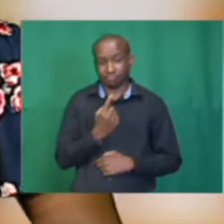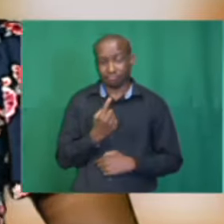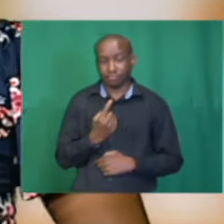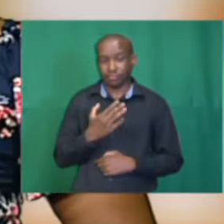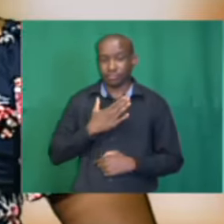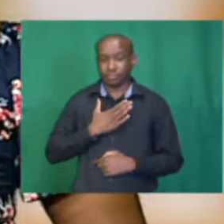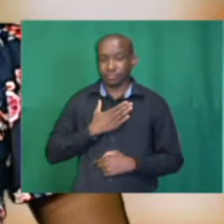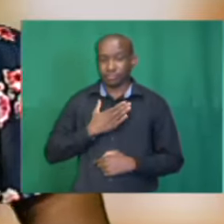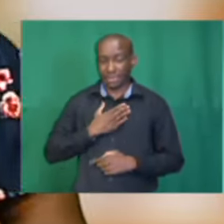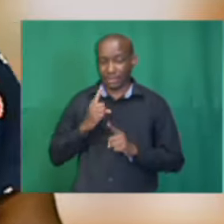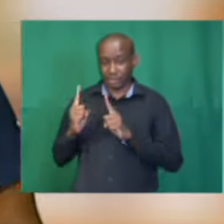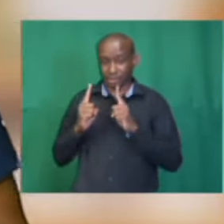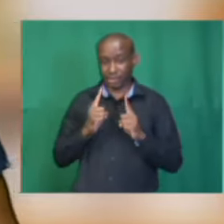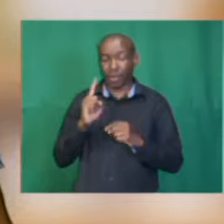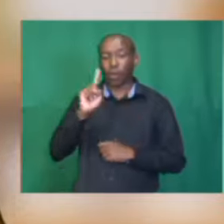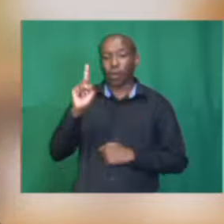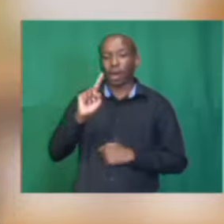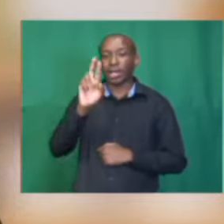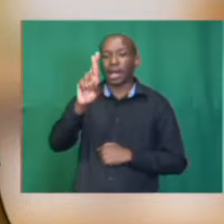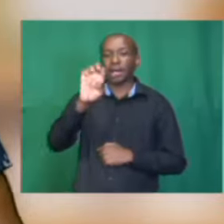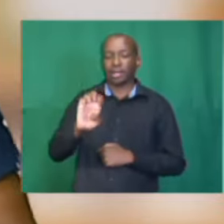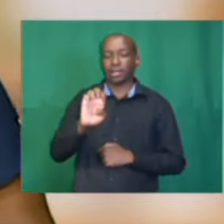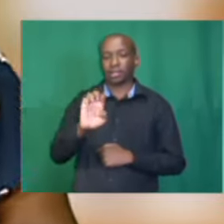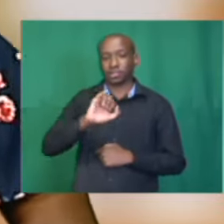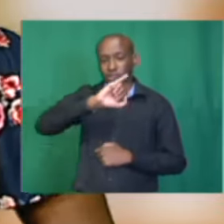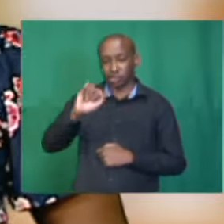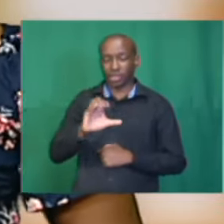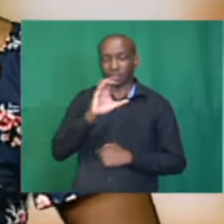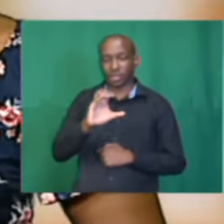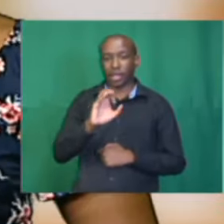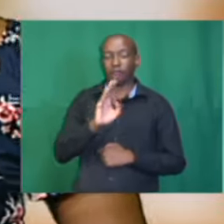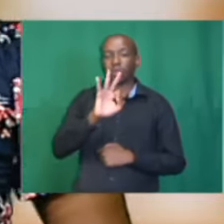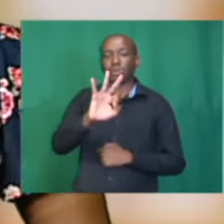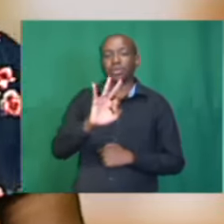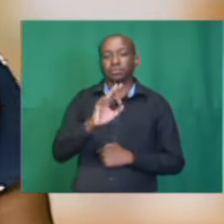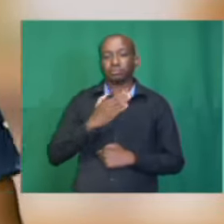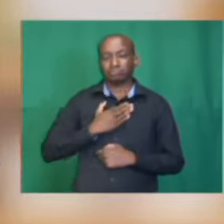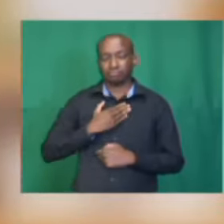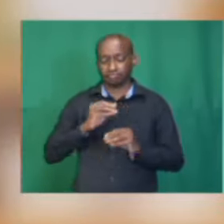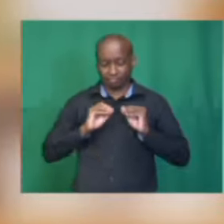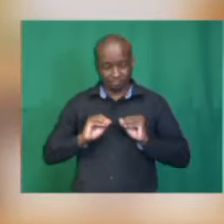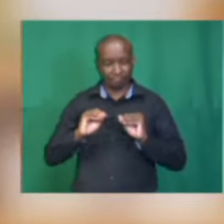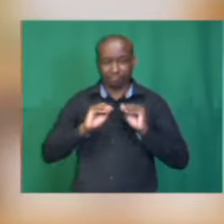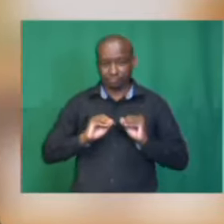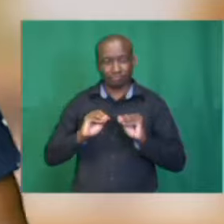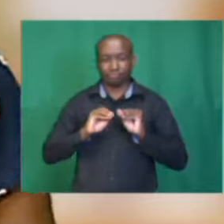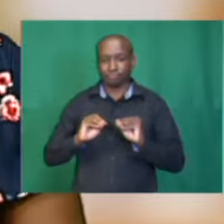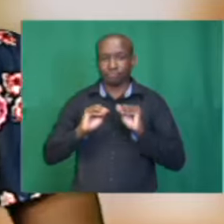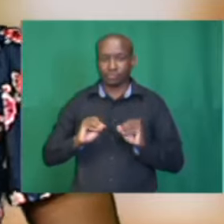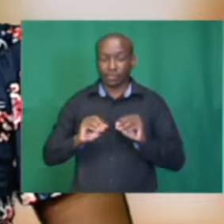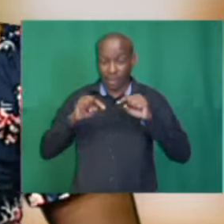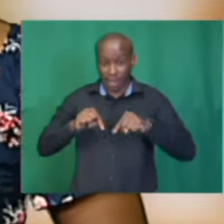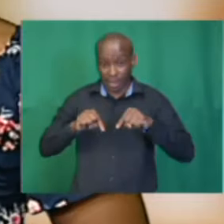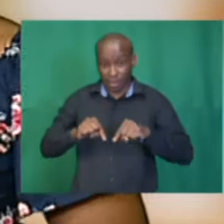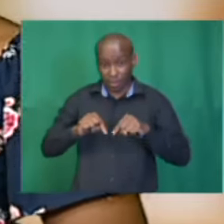teaching religious education in the JC level, which is Form 3. And today we are looking at Jesus'